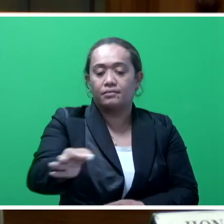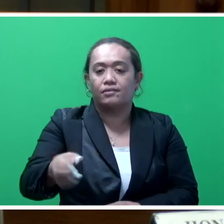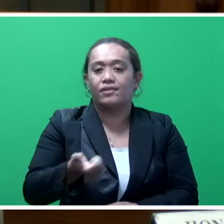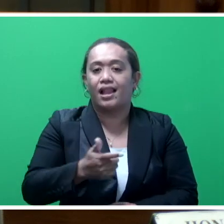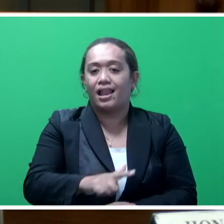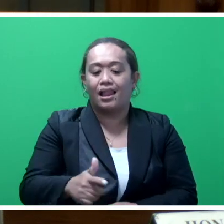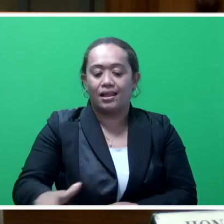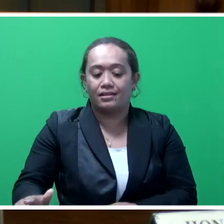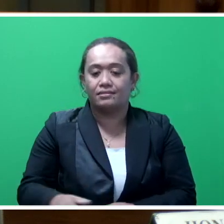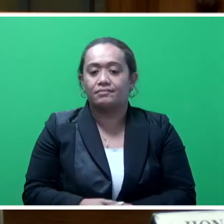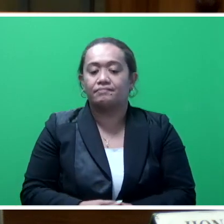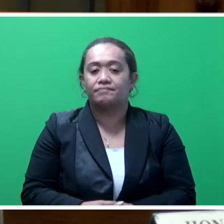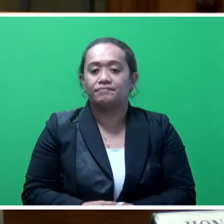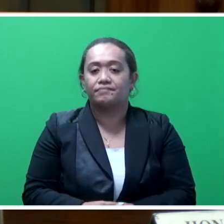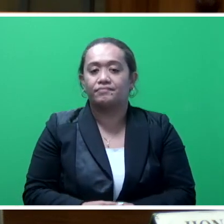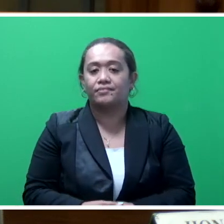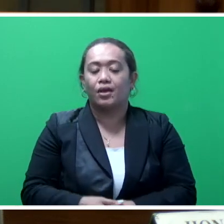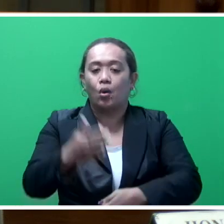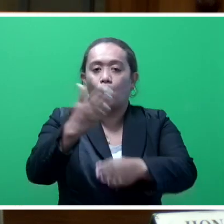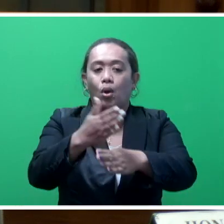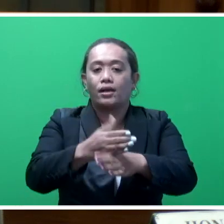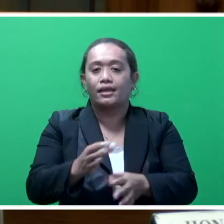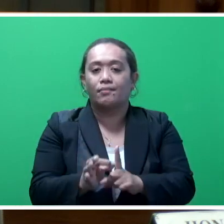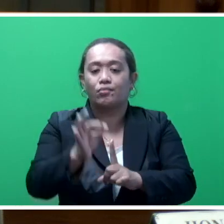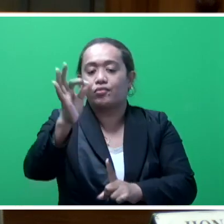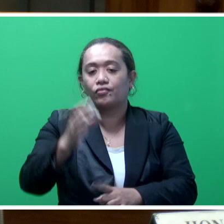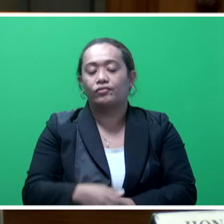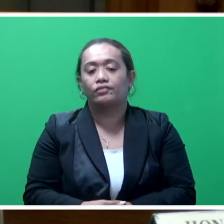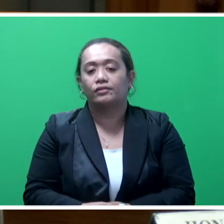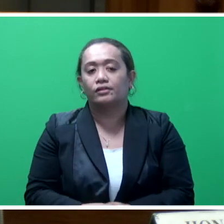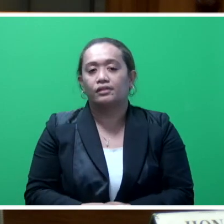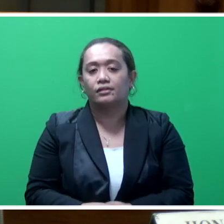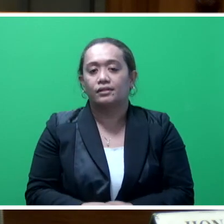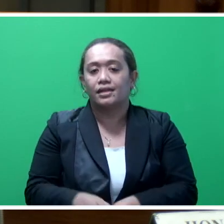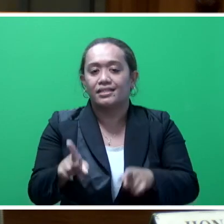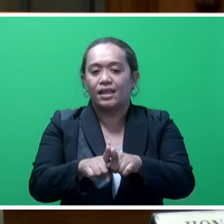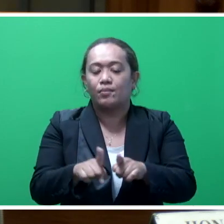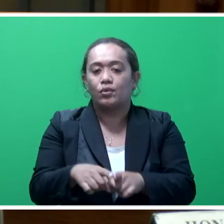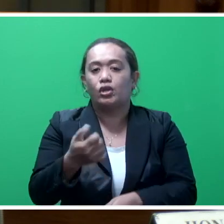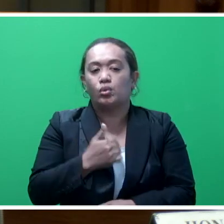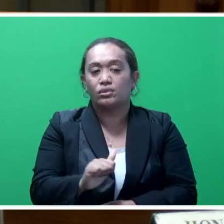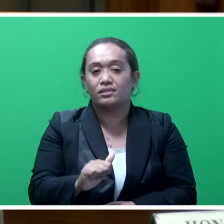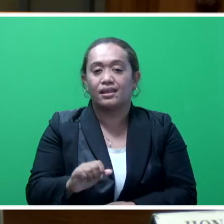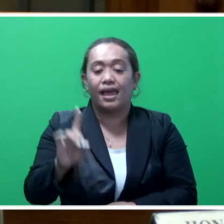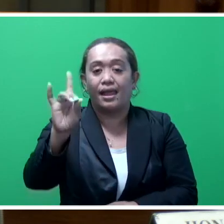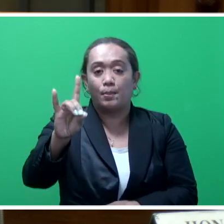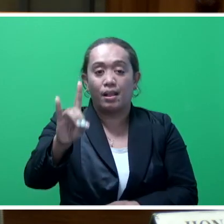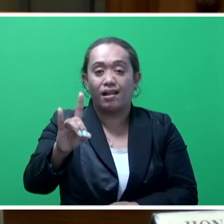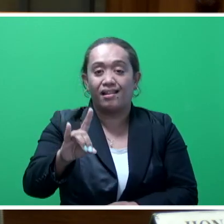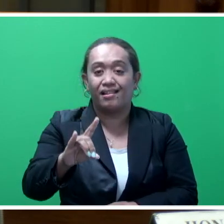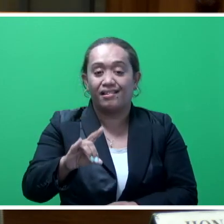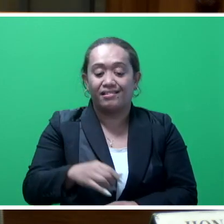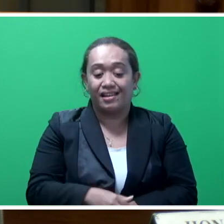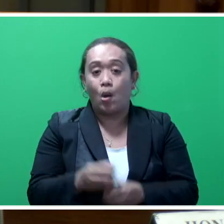said. And that work is in progress, and we are utilizing poultry manure. And also, Mr. Speaker said, we